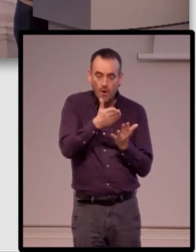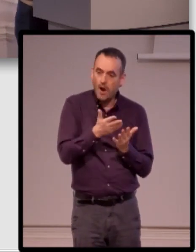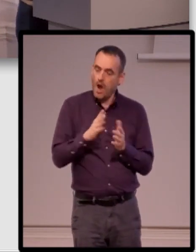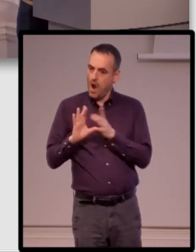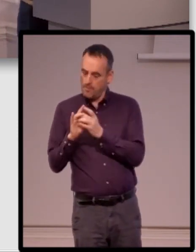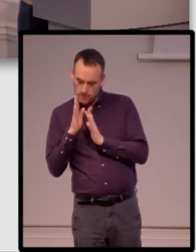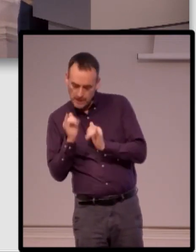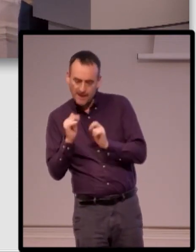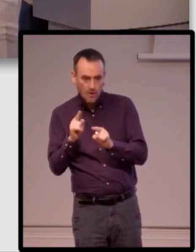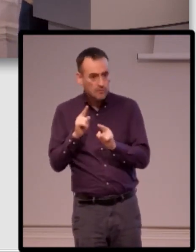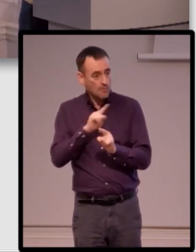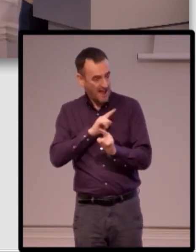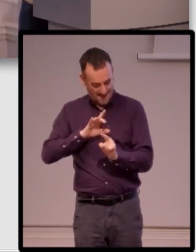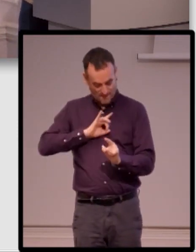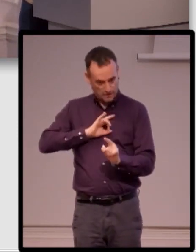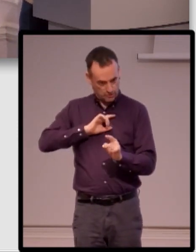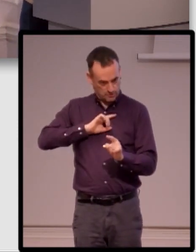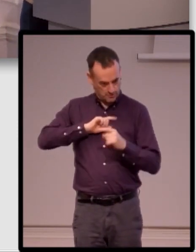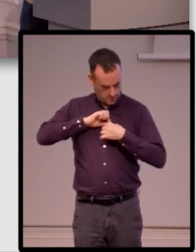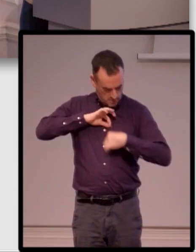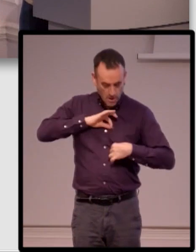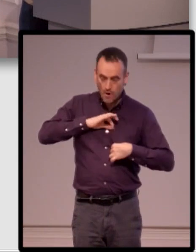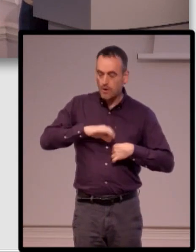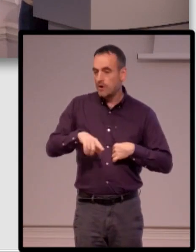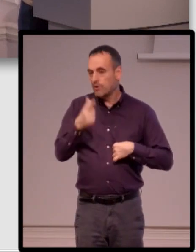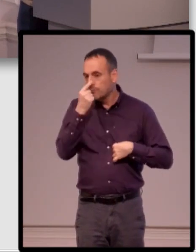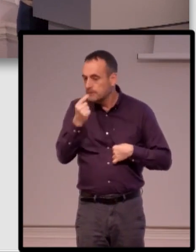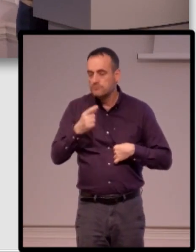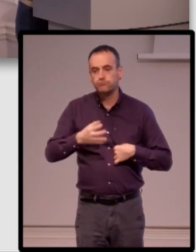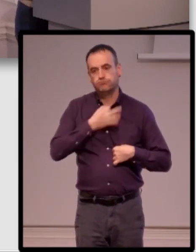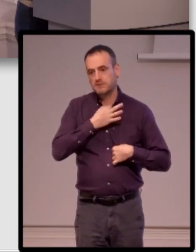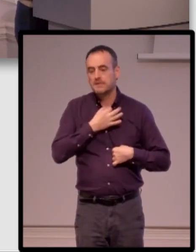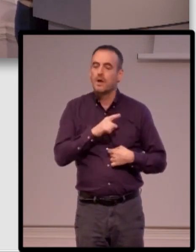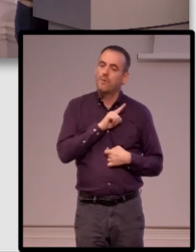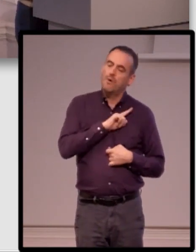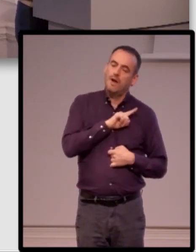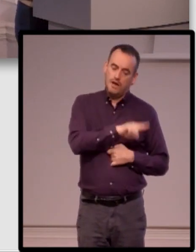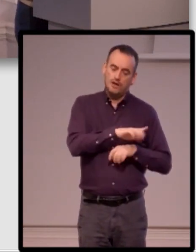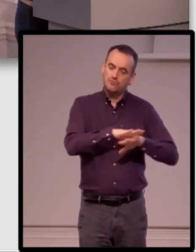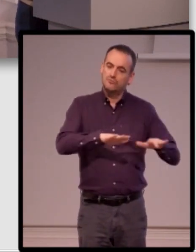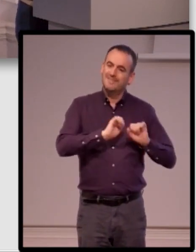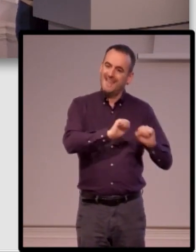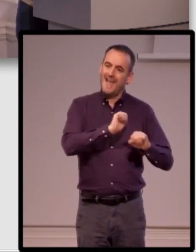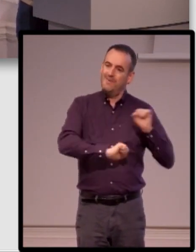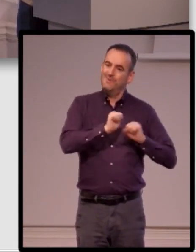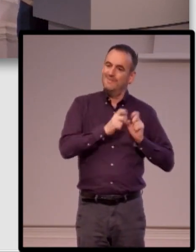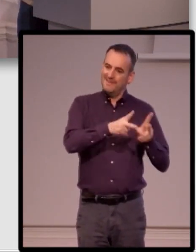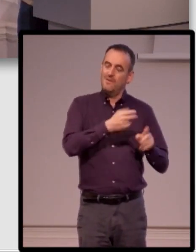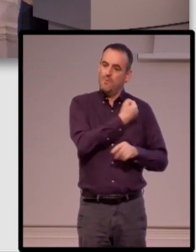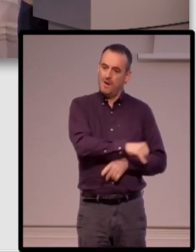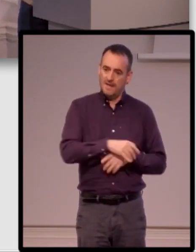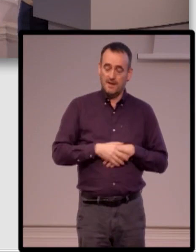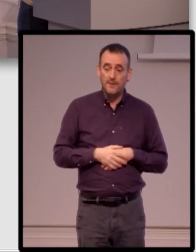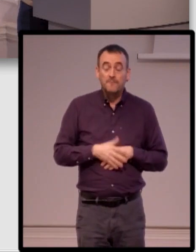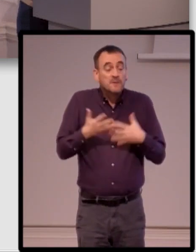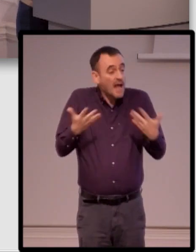could be really dangerous in these immunocompromised children. And while parents were generally really pleased to be out of